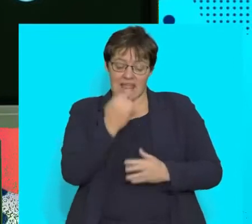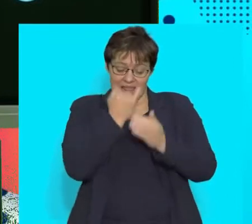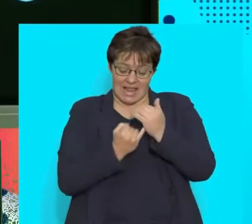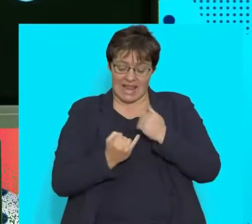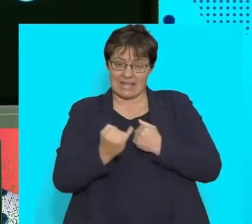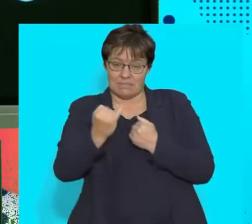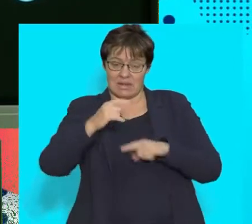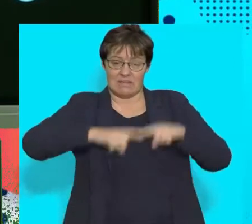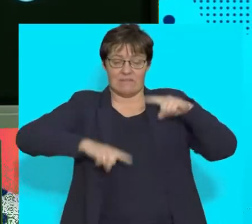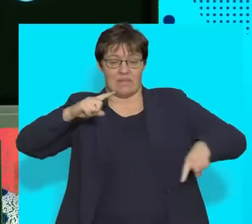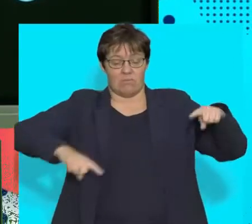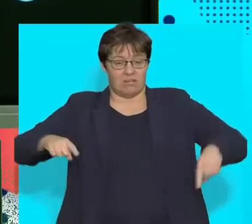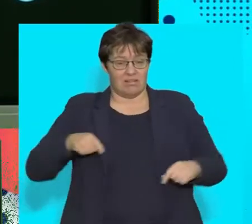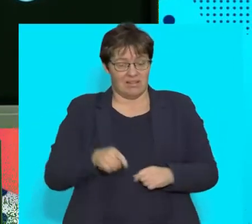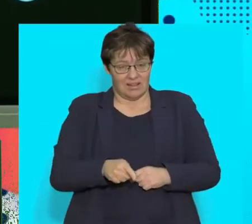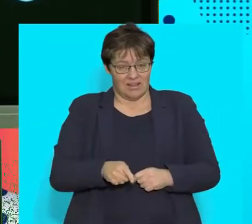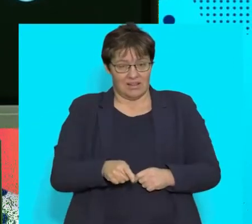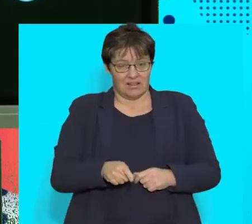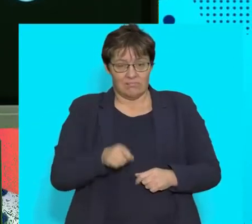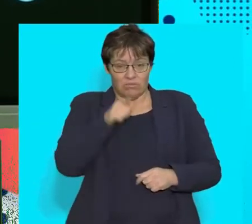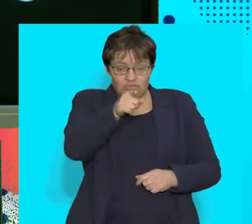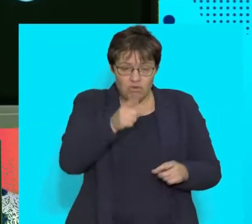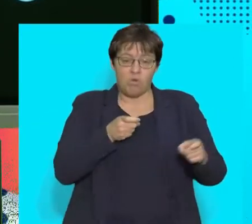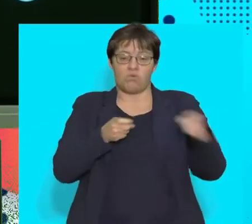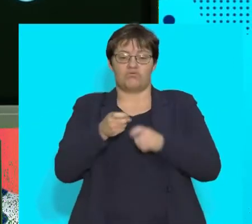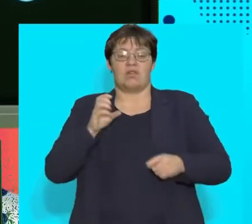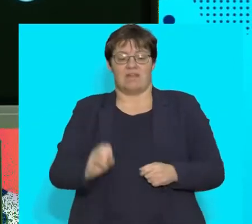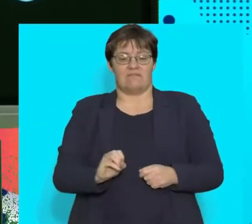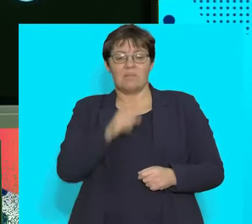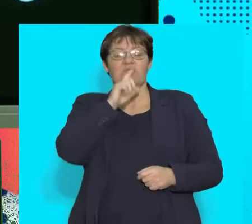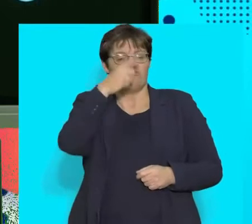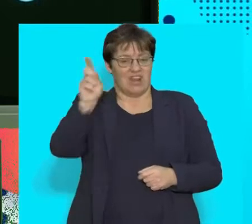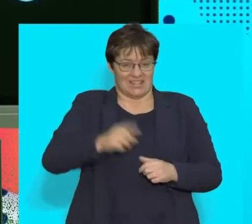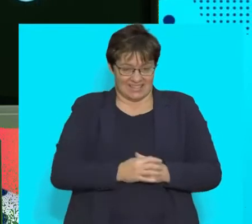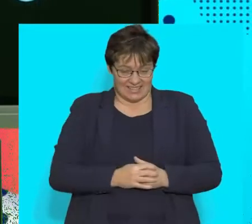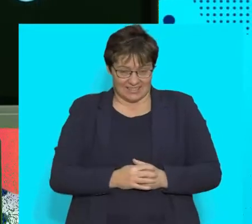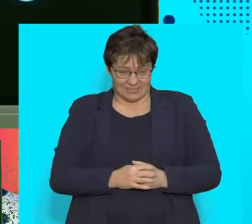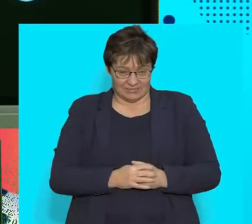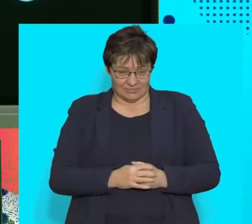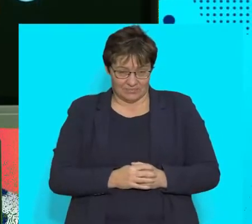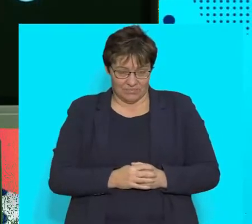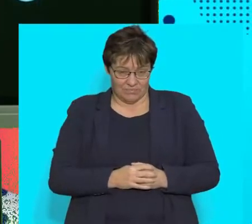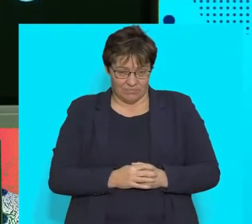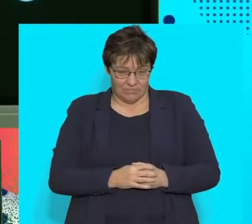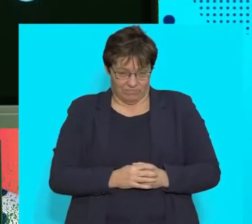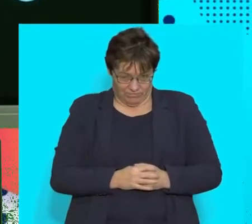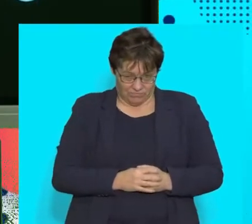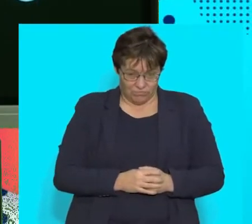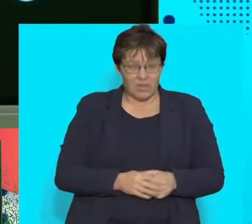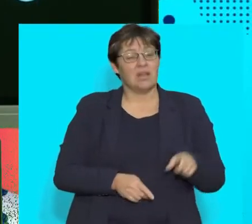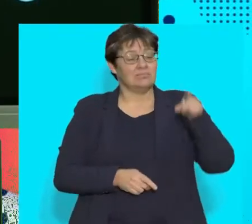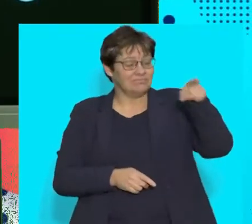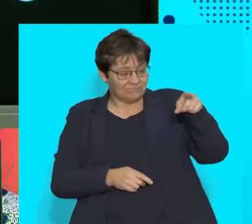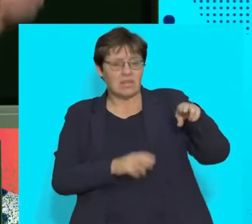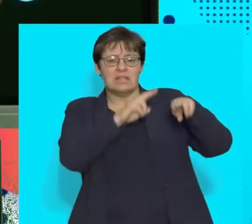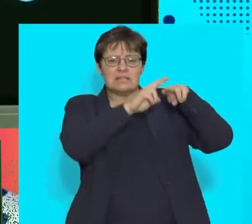the independent variable is the one that you control, then you're right. The dependent variable is